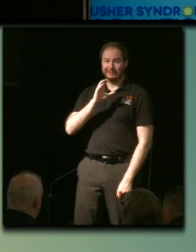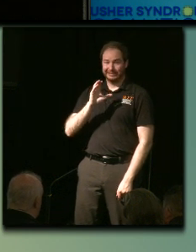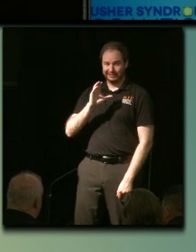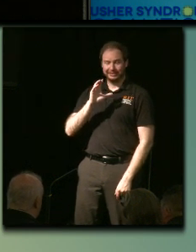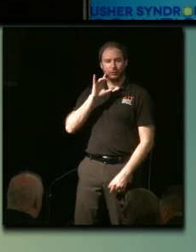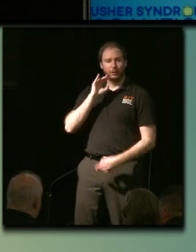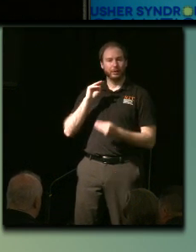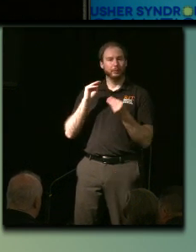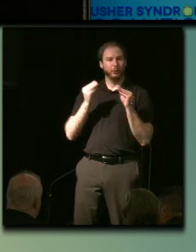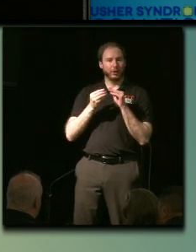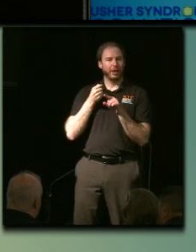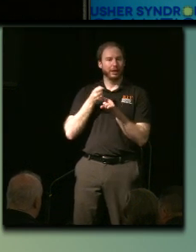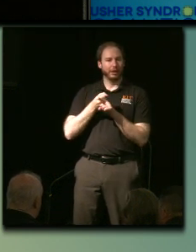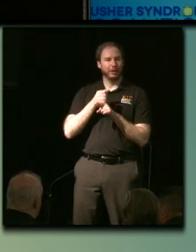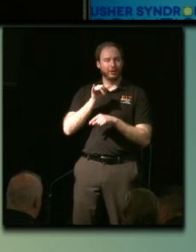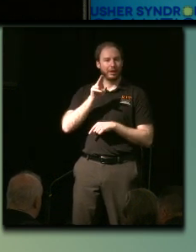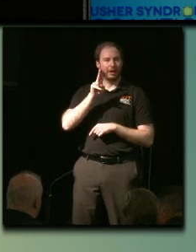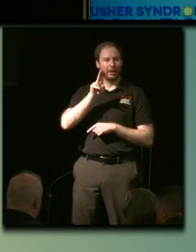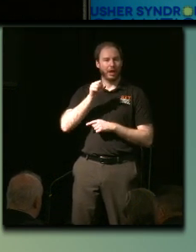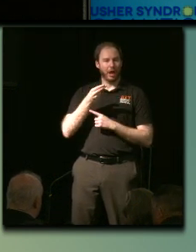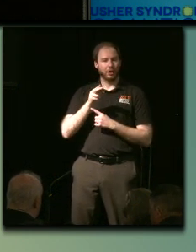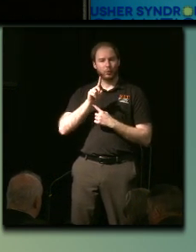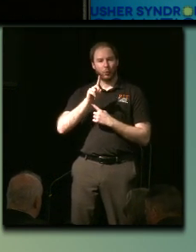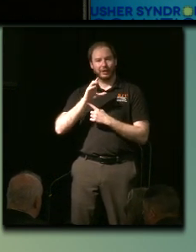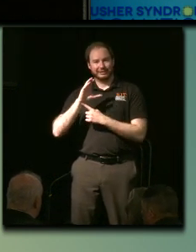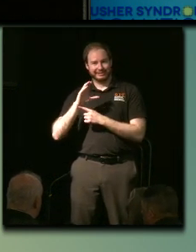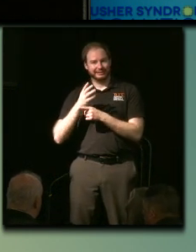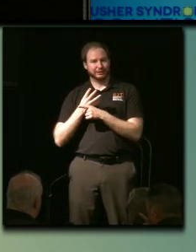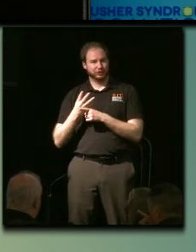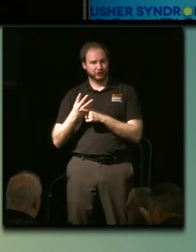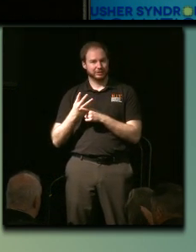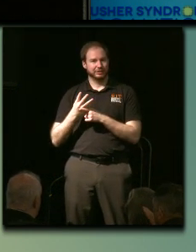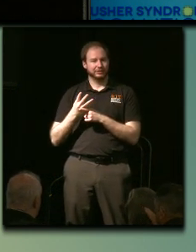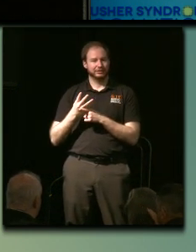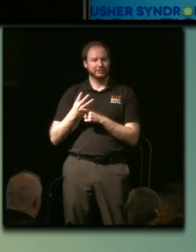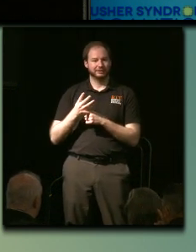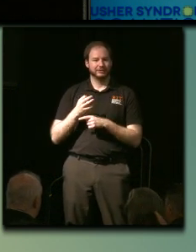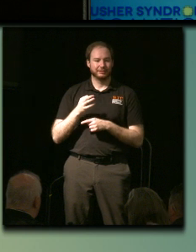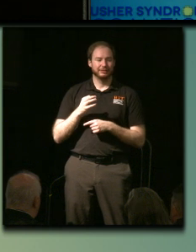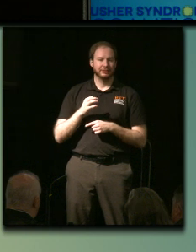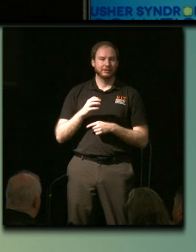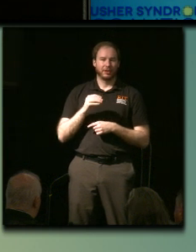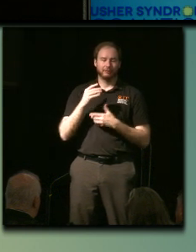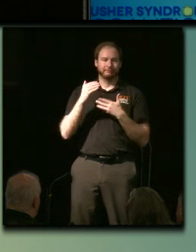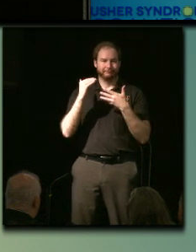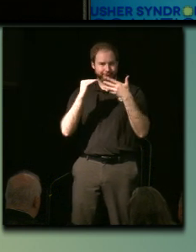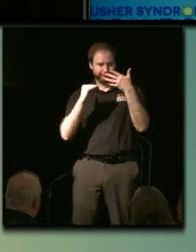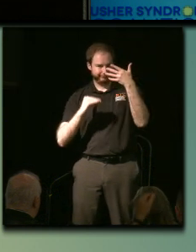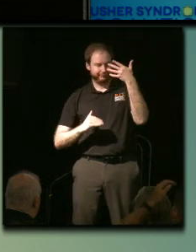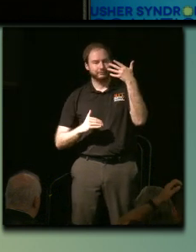with mutations in the USH1C gene, and so on and so forth.